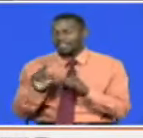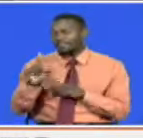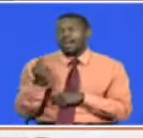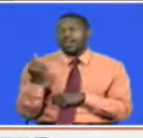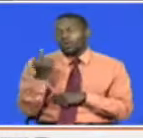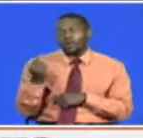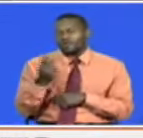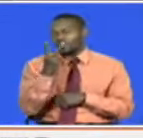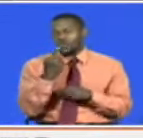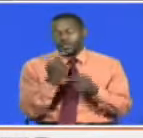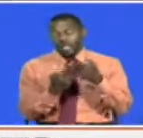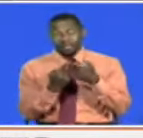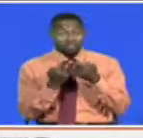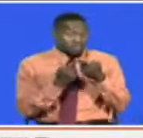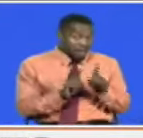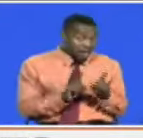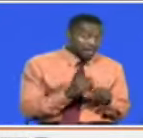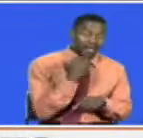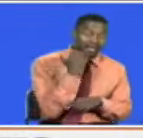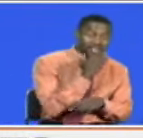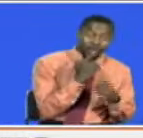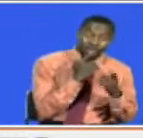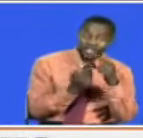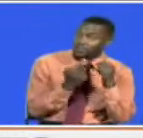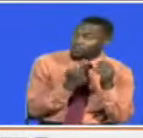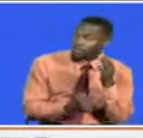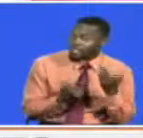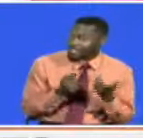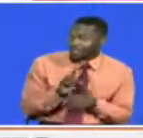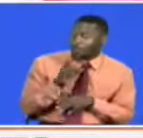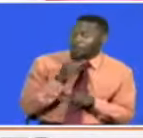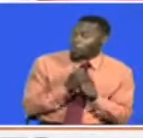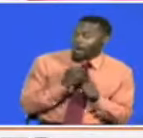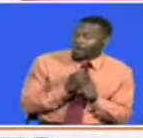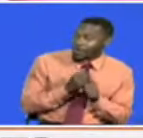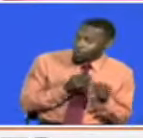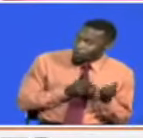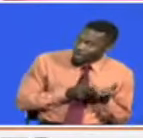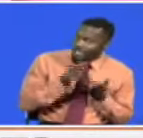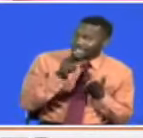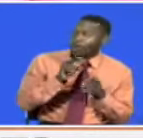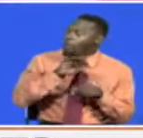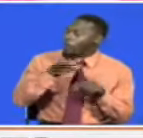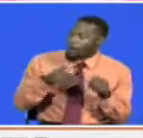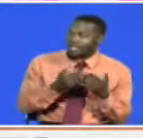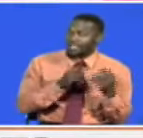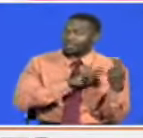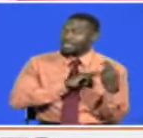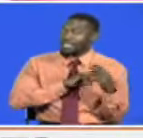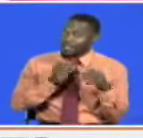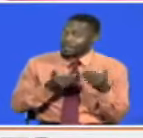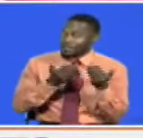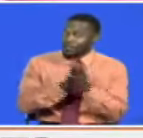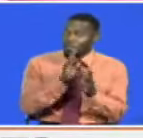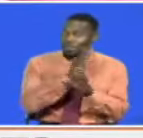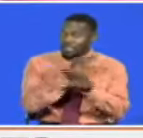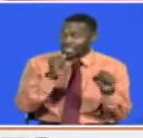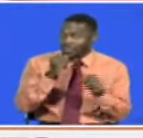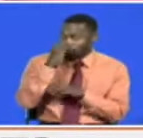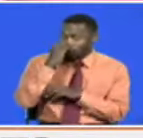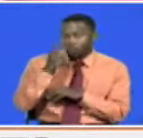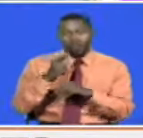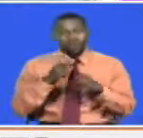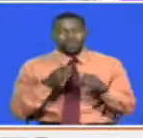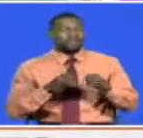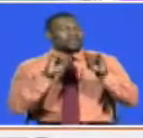Gachagua claimed he had performed all tasks assigned to him by the president, but was quick to add that some,